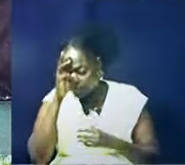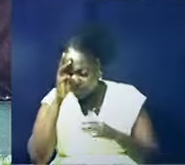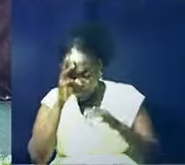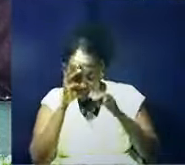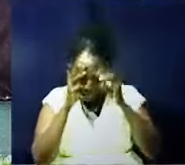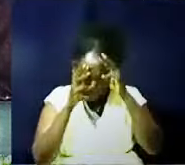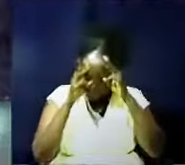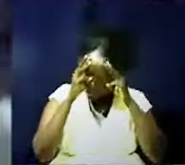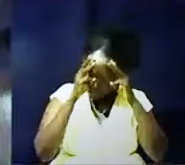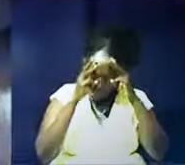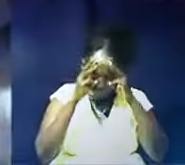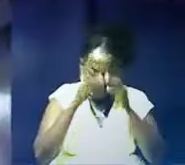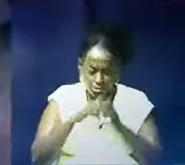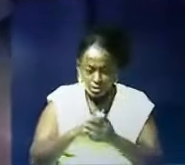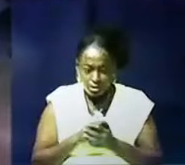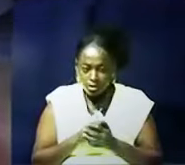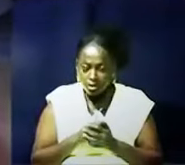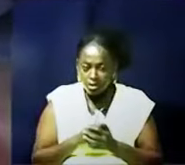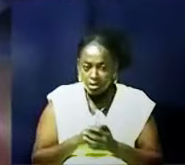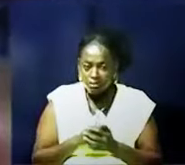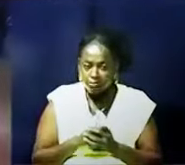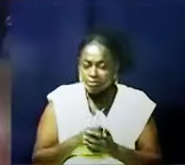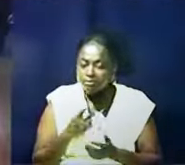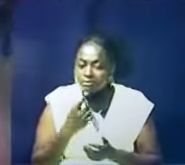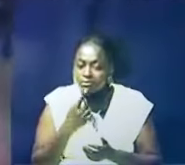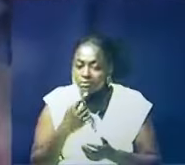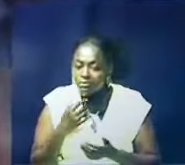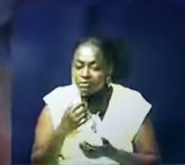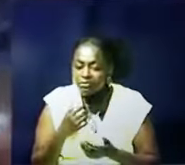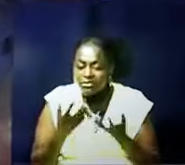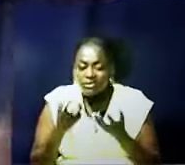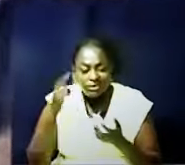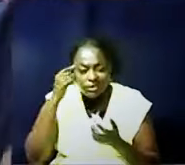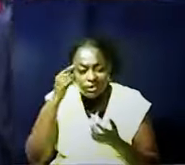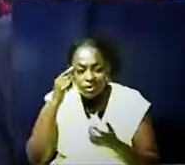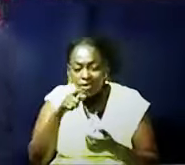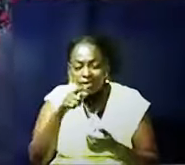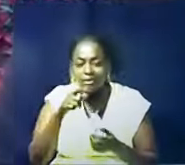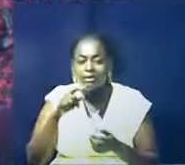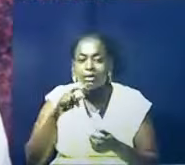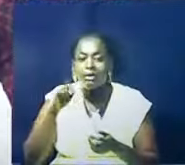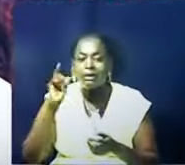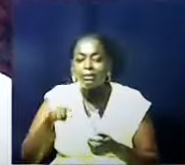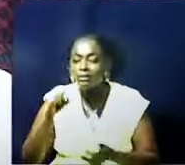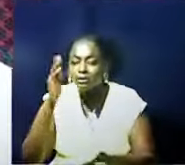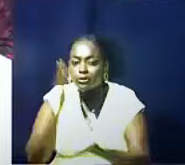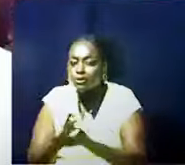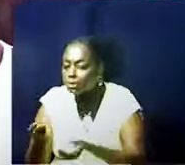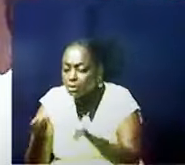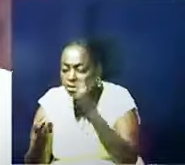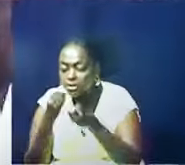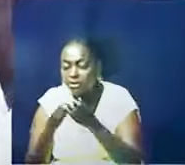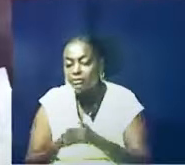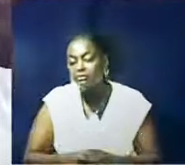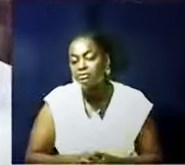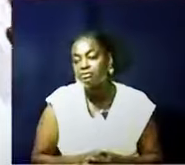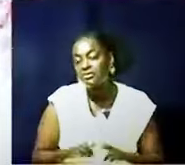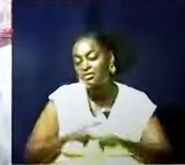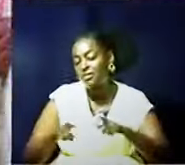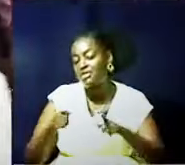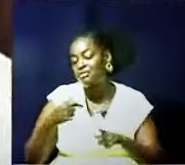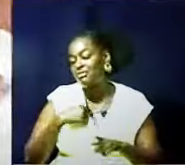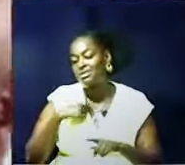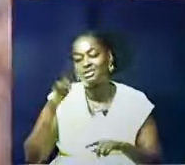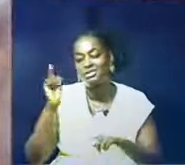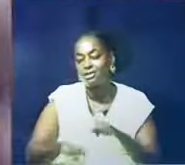eating. But I realized that I could not. And